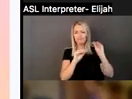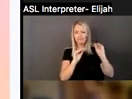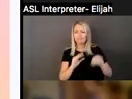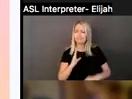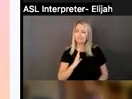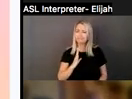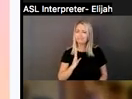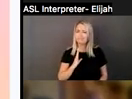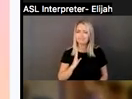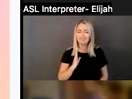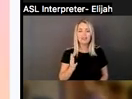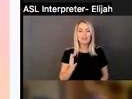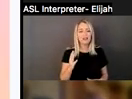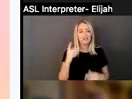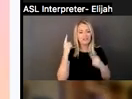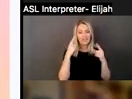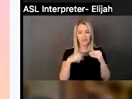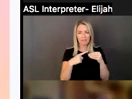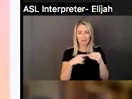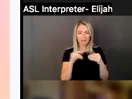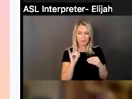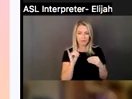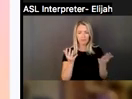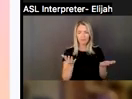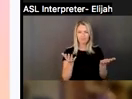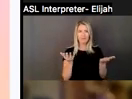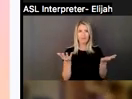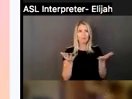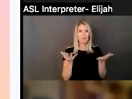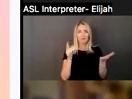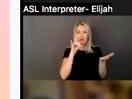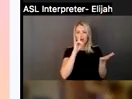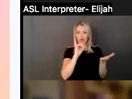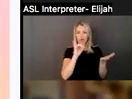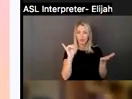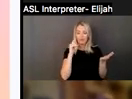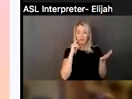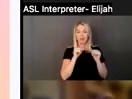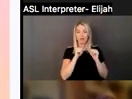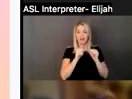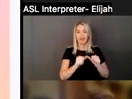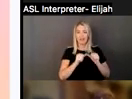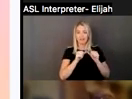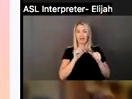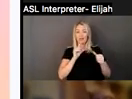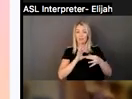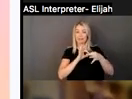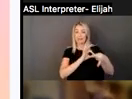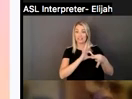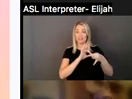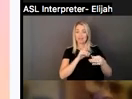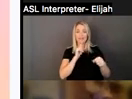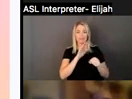thinking to question 2 of what would it look like to be in an ongoing relationship and commitment to this